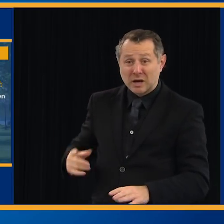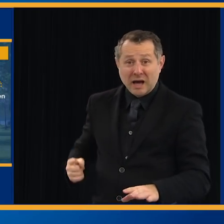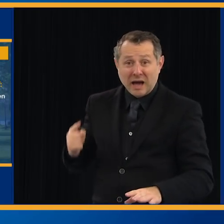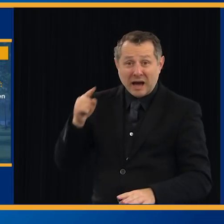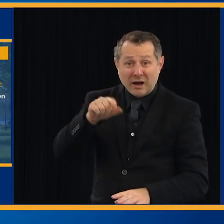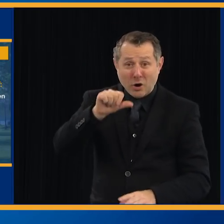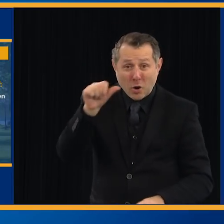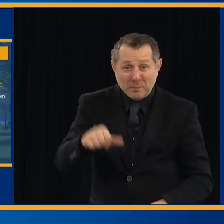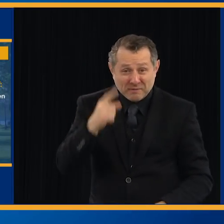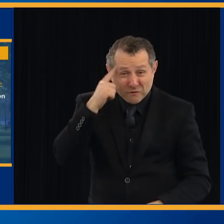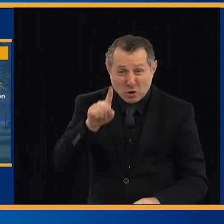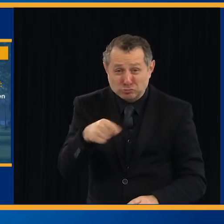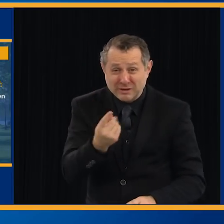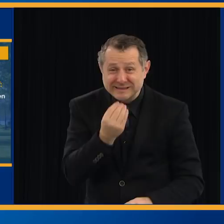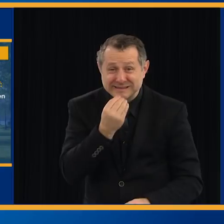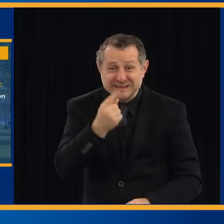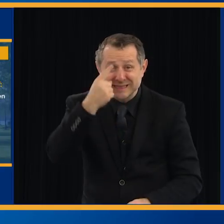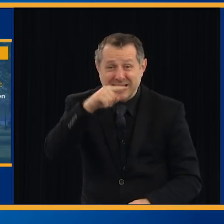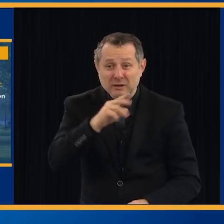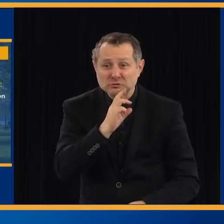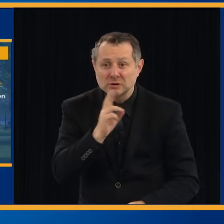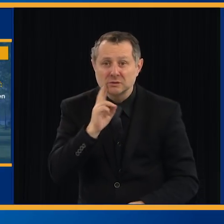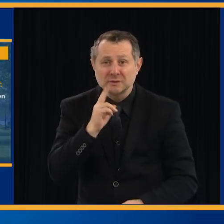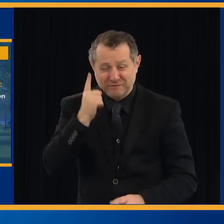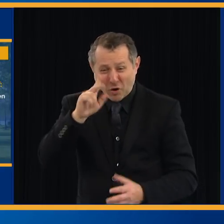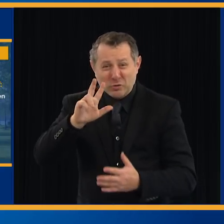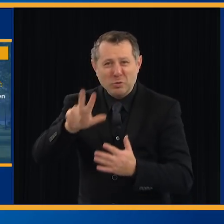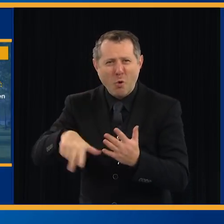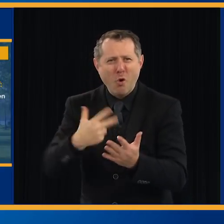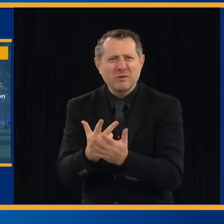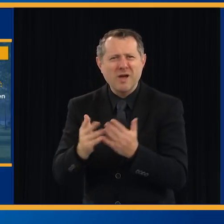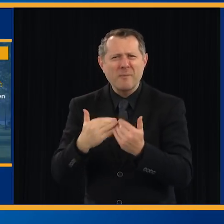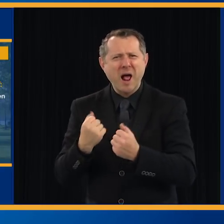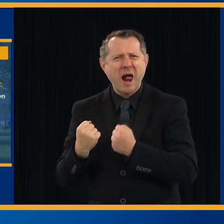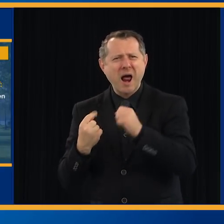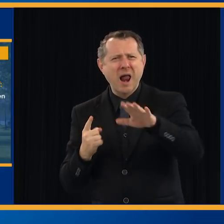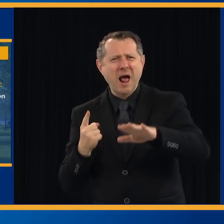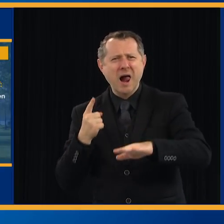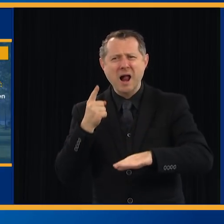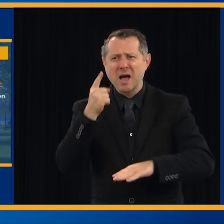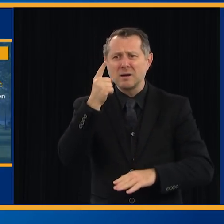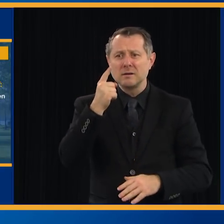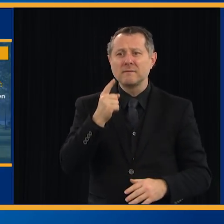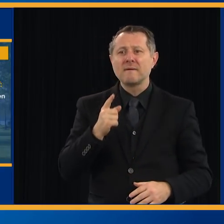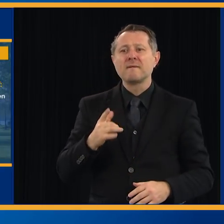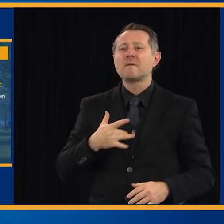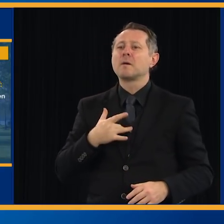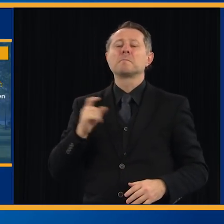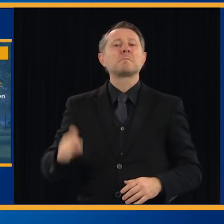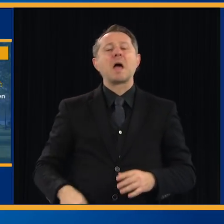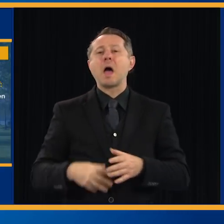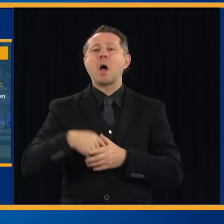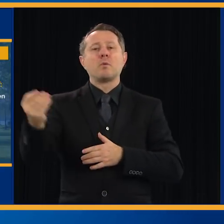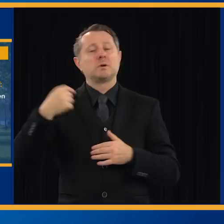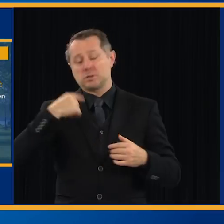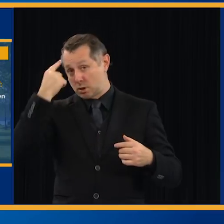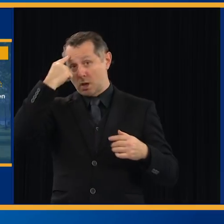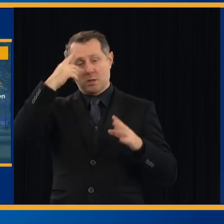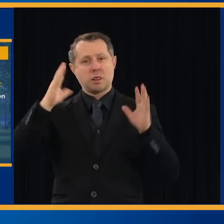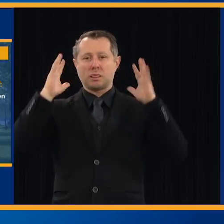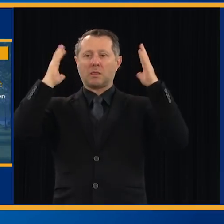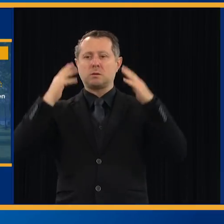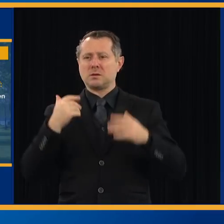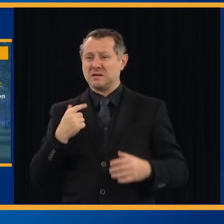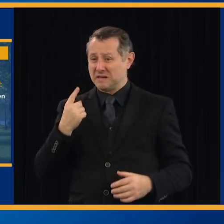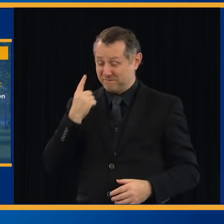from Queens. You know, it's a 2.5-hour ride. And they said, yeah, we had to get out of the house. I said, just for Thai food. You know,